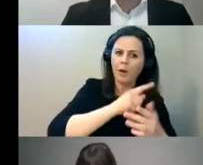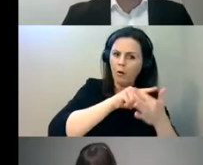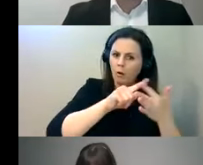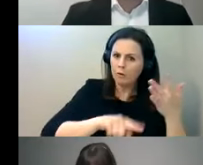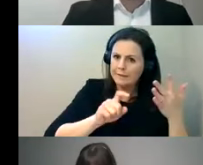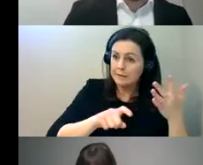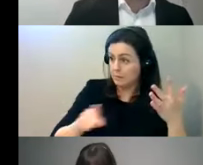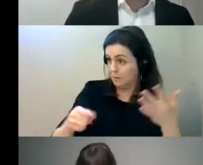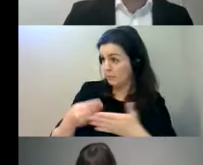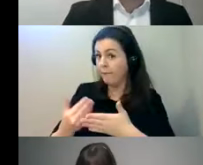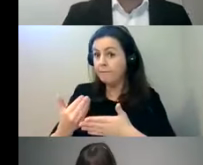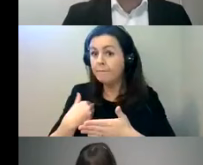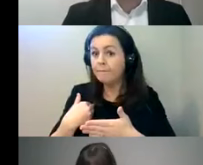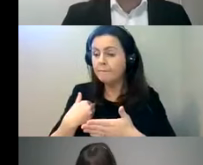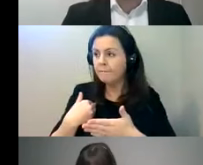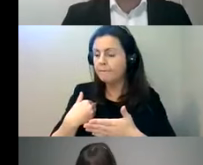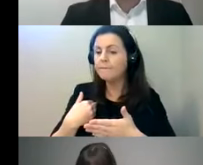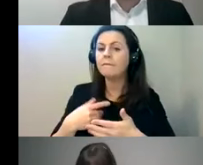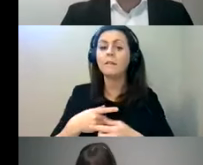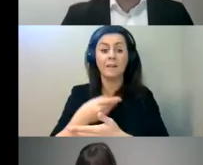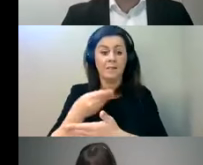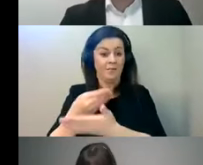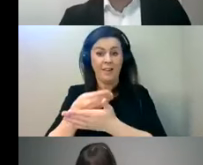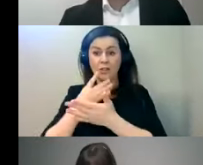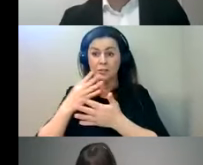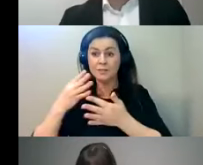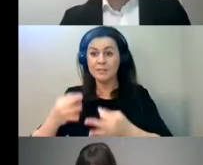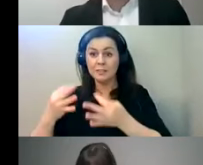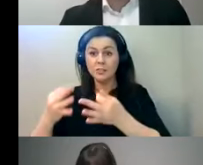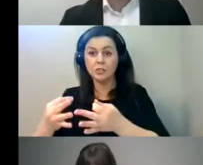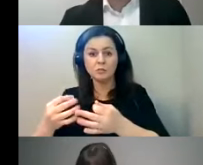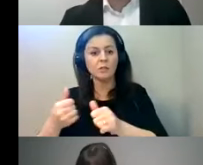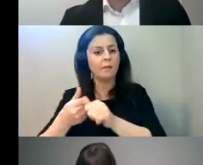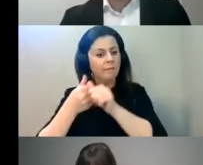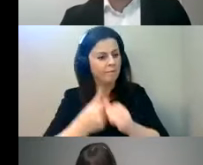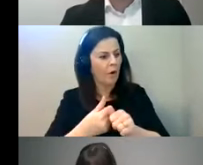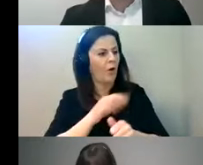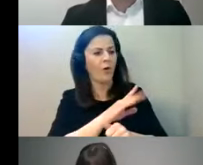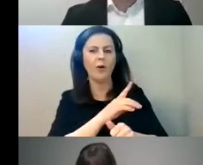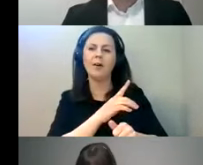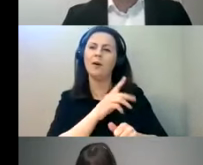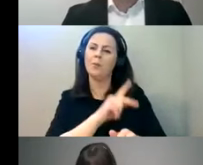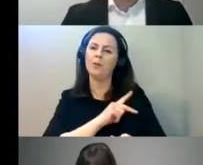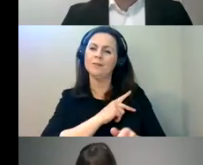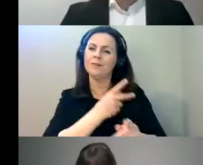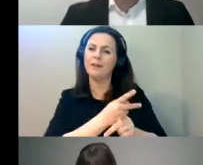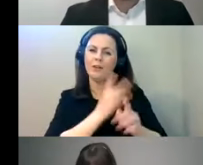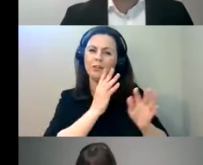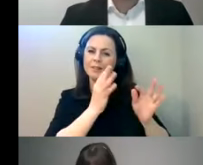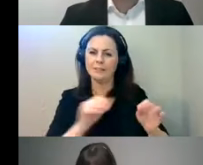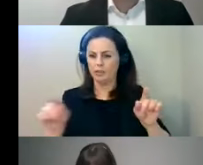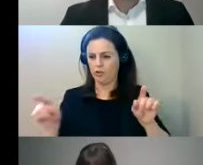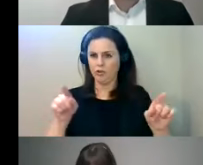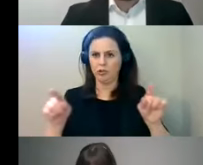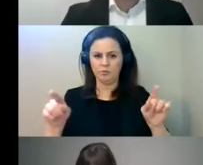to make sure that the financial decisions that are being made accord to the personal care decisions that are being made, and that those two paths